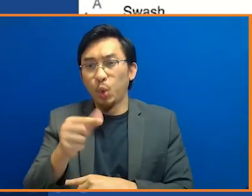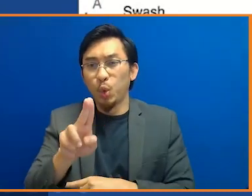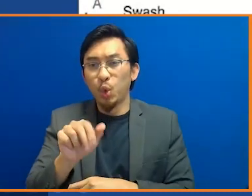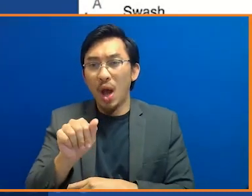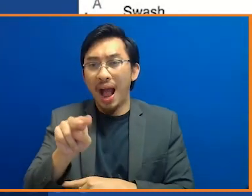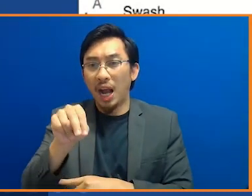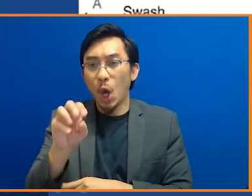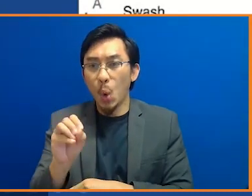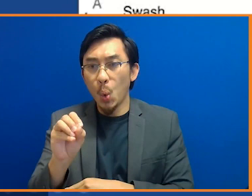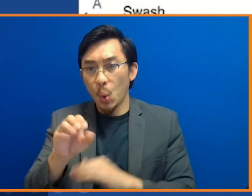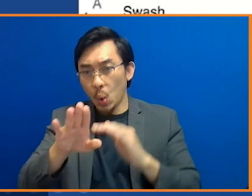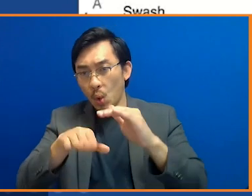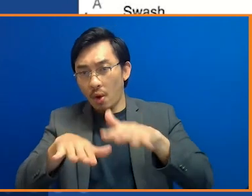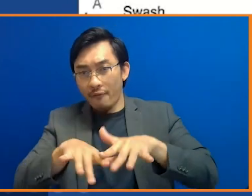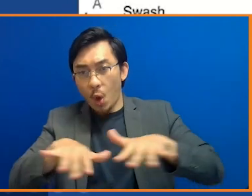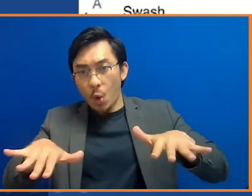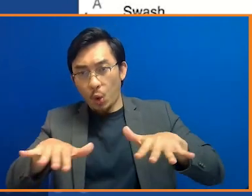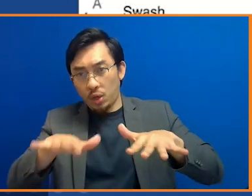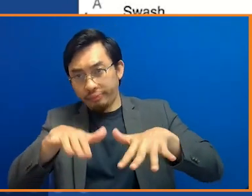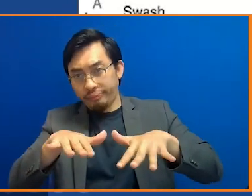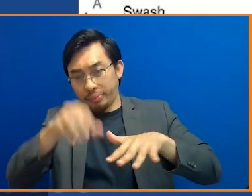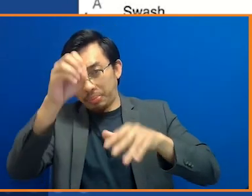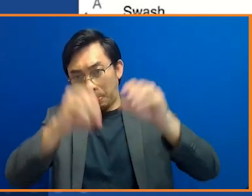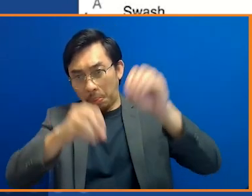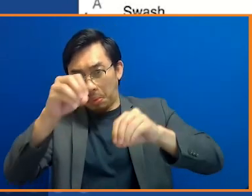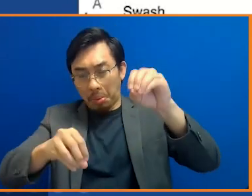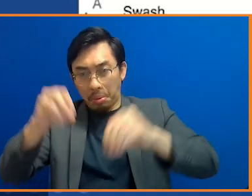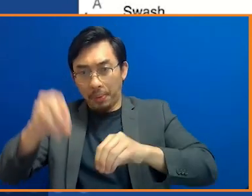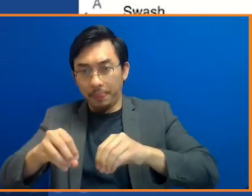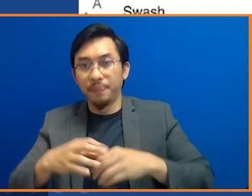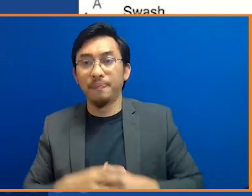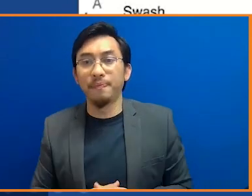guano down to the floor